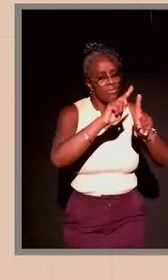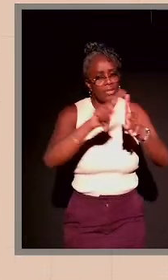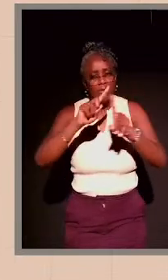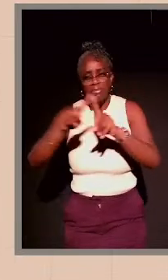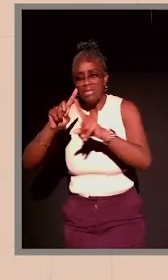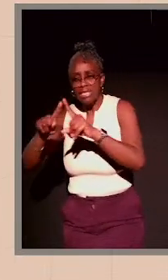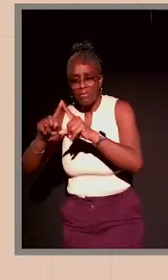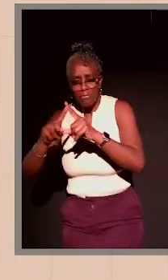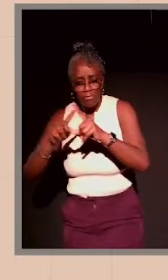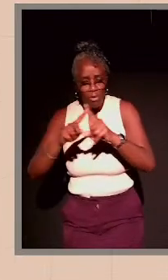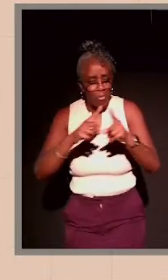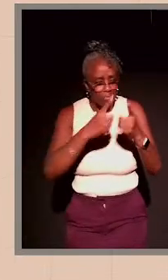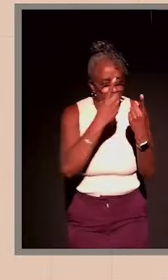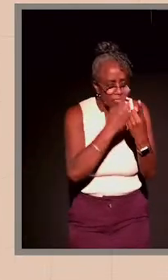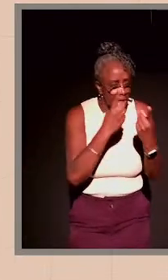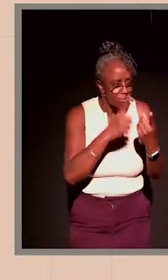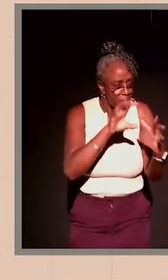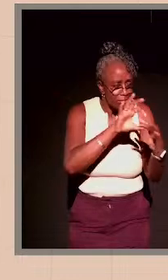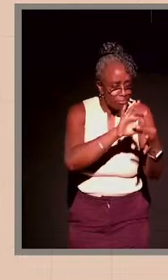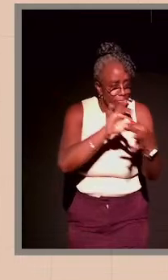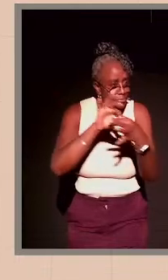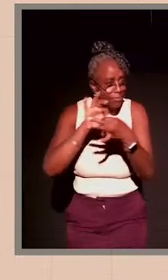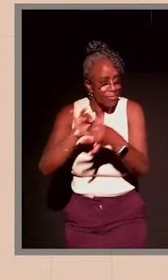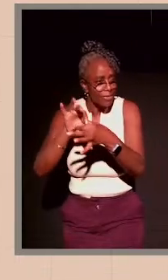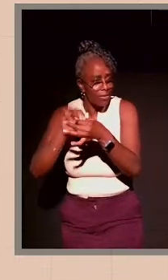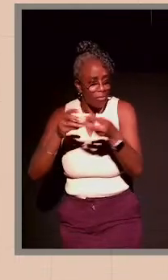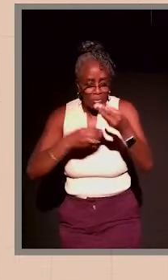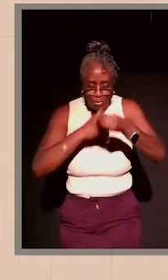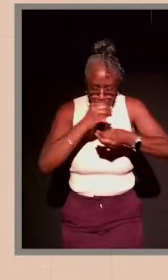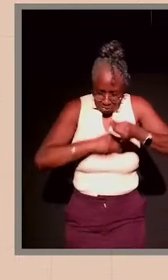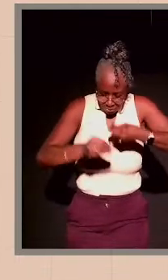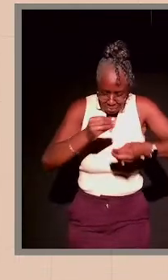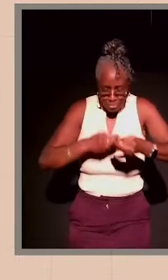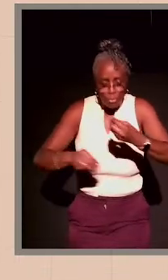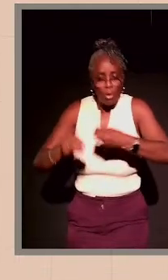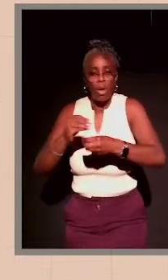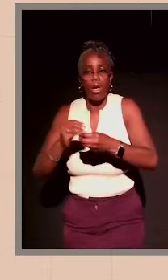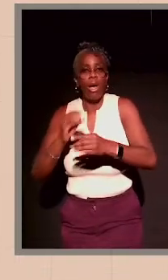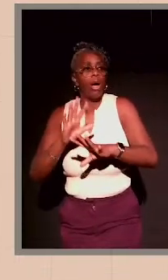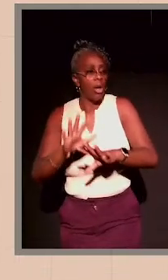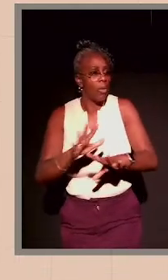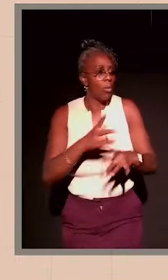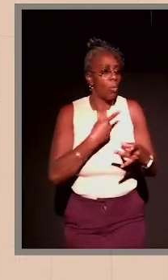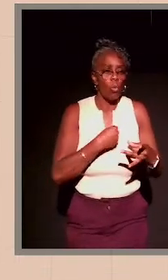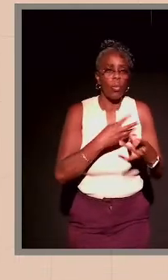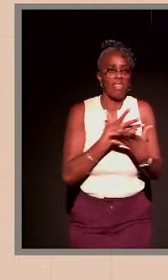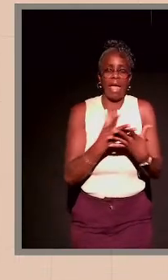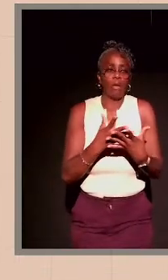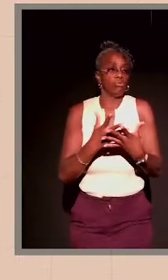code without having to exert an unreasonable amount of effort.